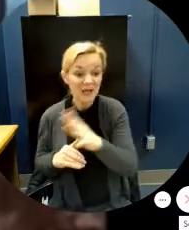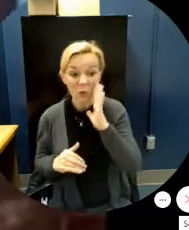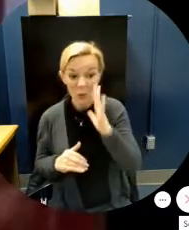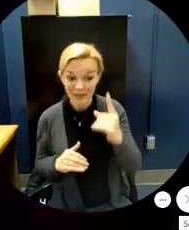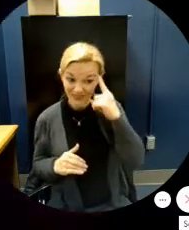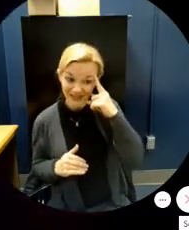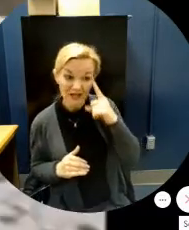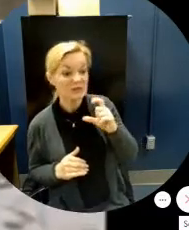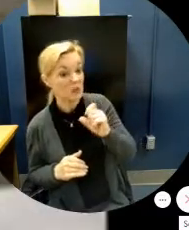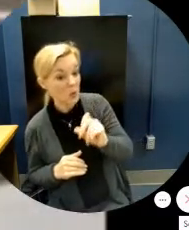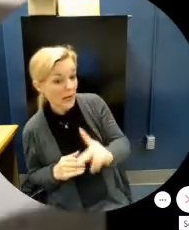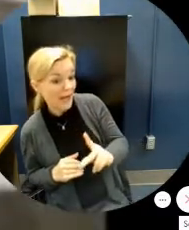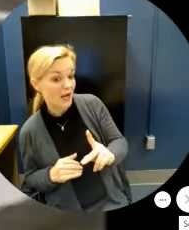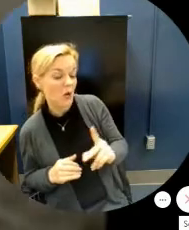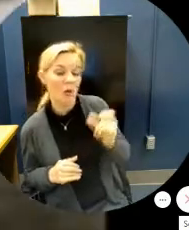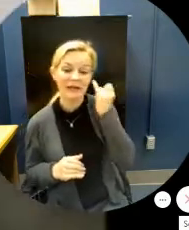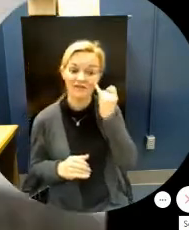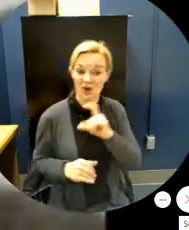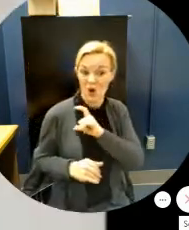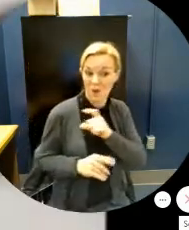story.